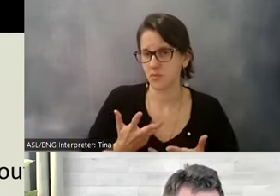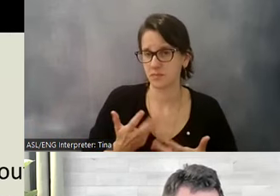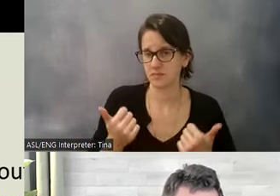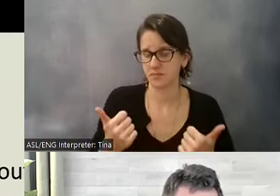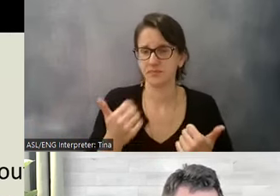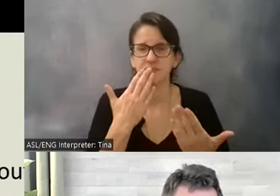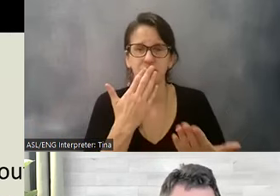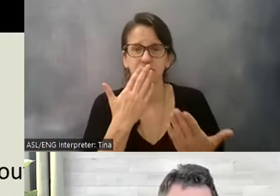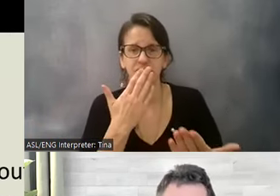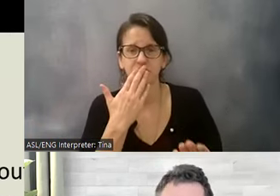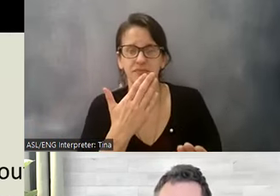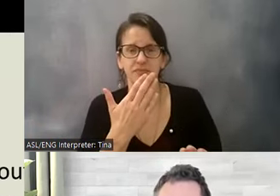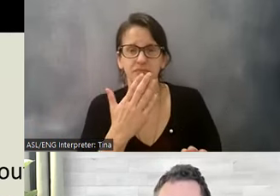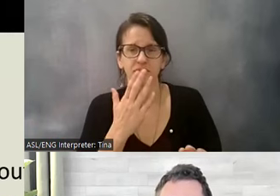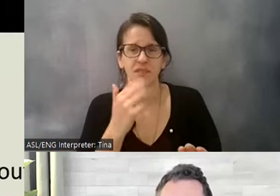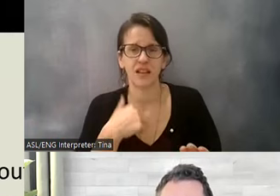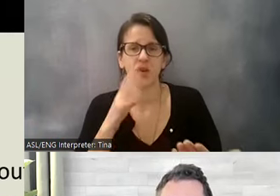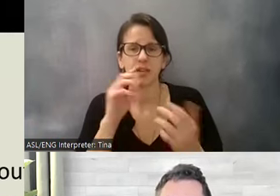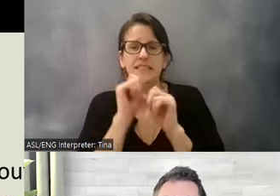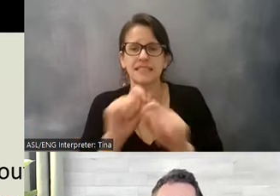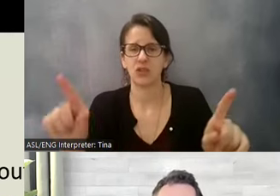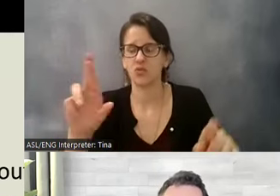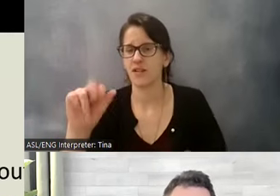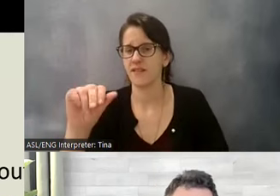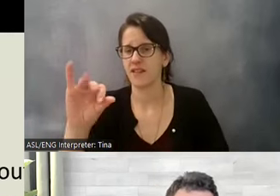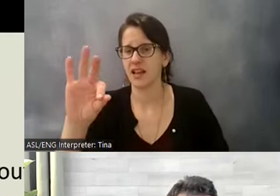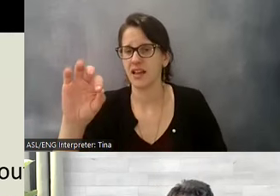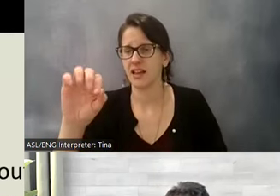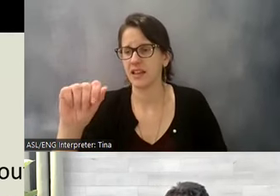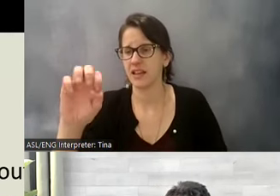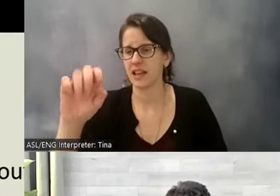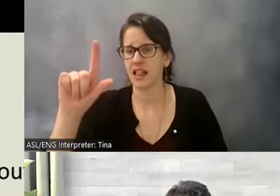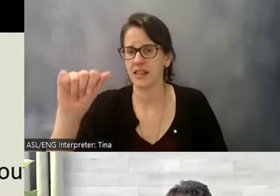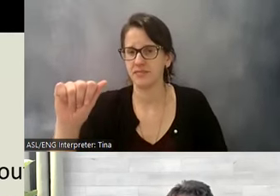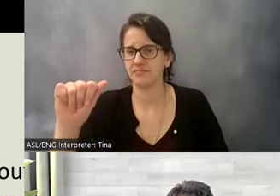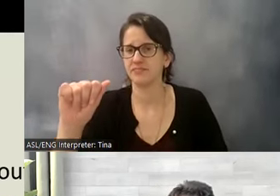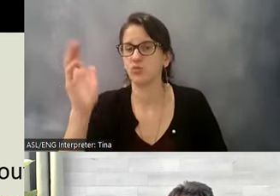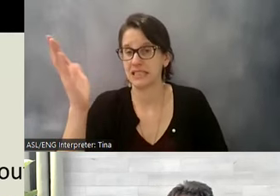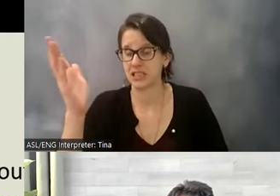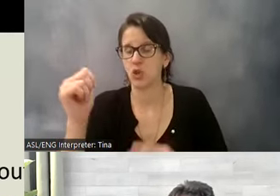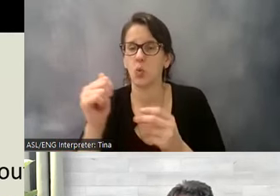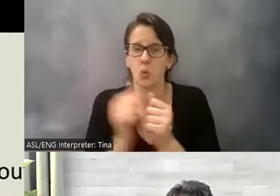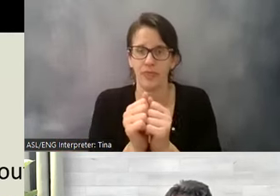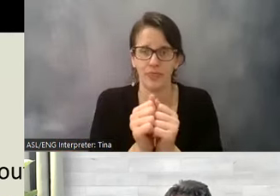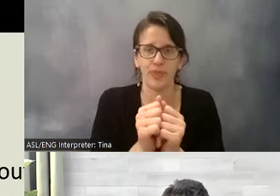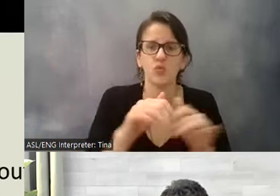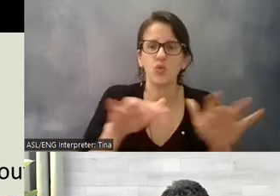Yes, thank you. I will send around Rafaela's presentation with the recording. So. Oh, fantastic. And I just want to